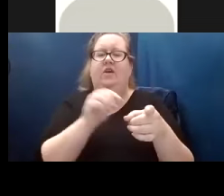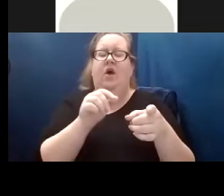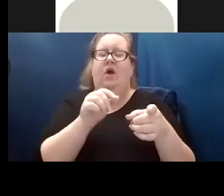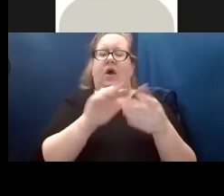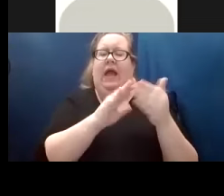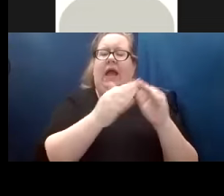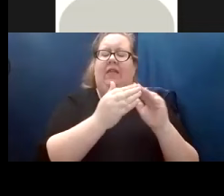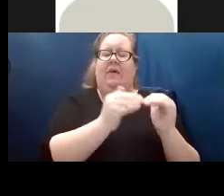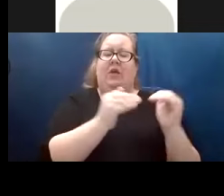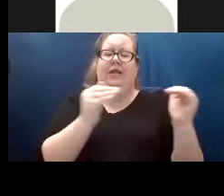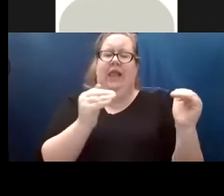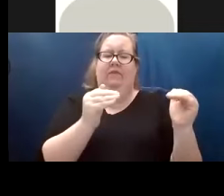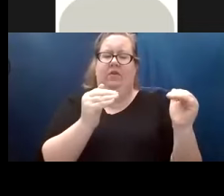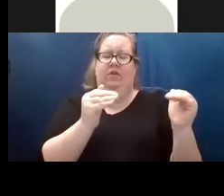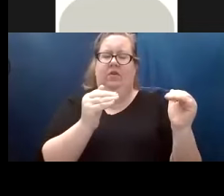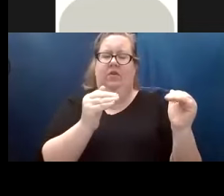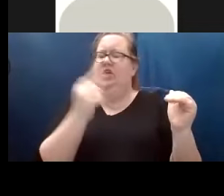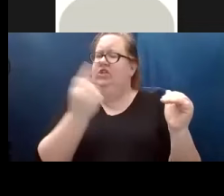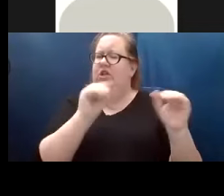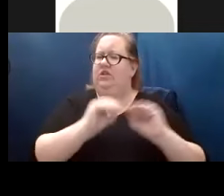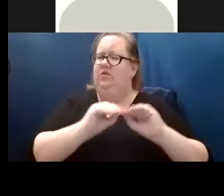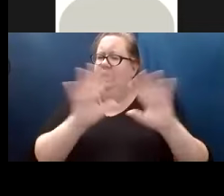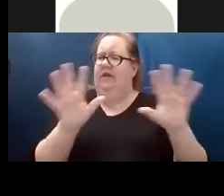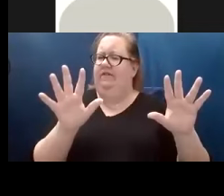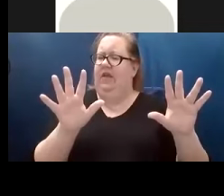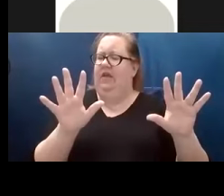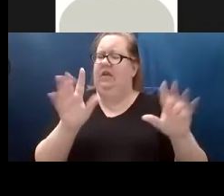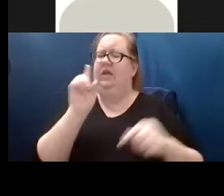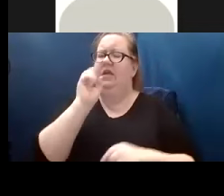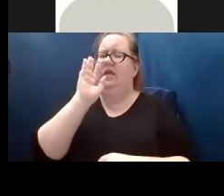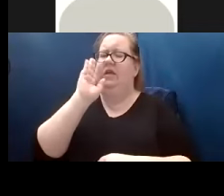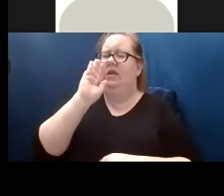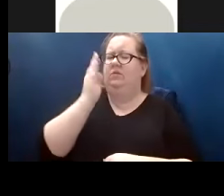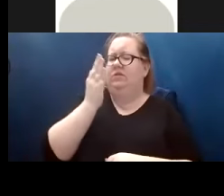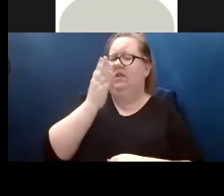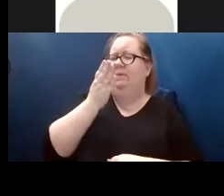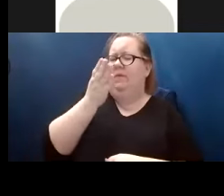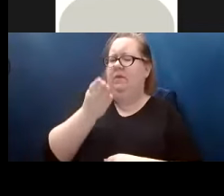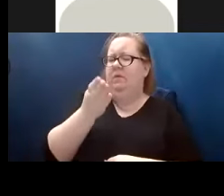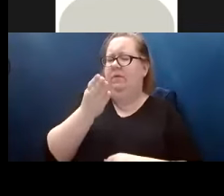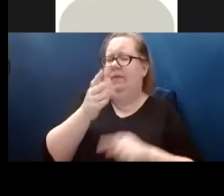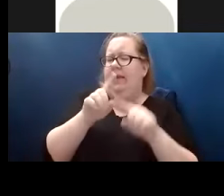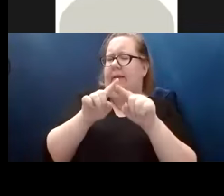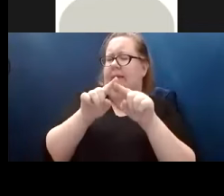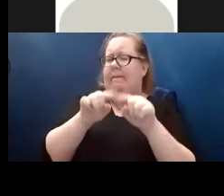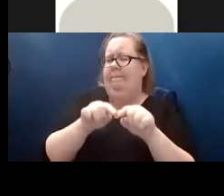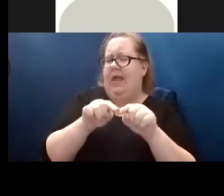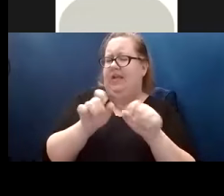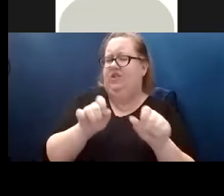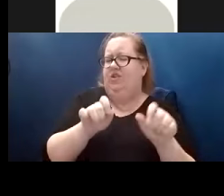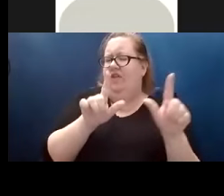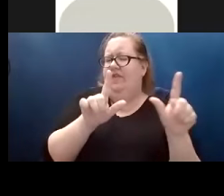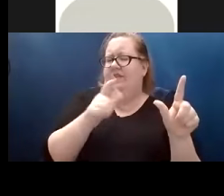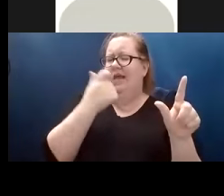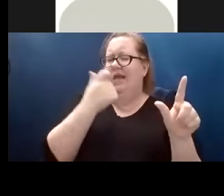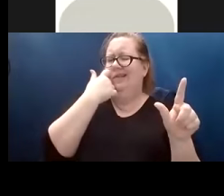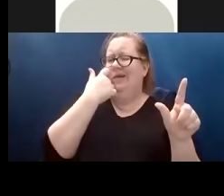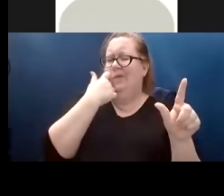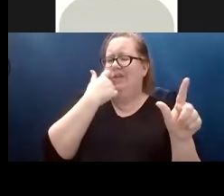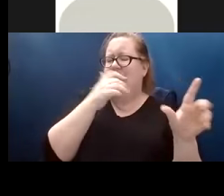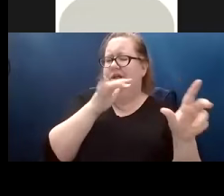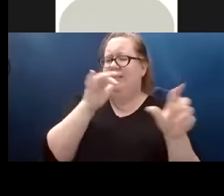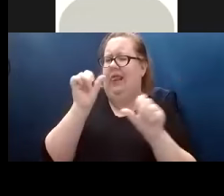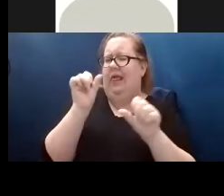just to clarify, that there would be, based on the slide that we just